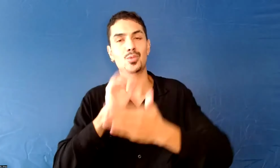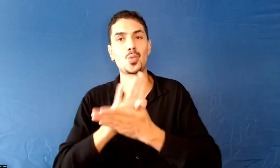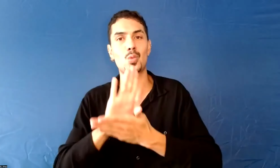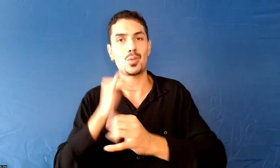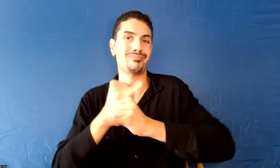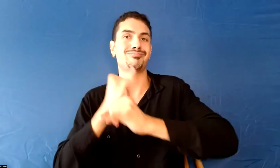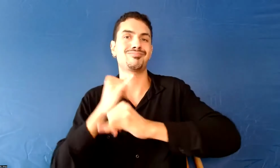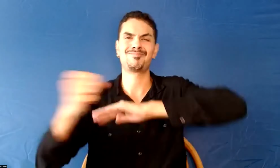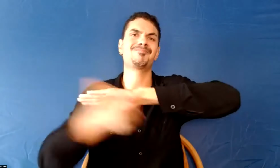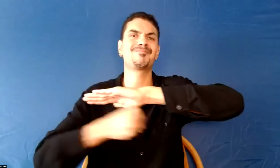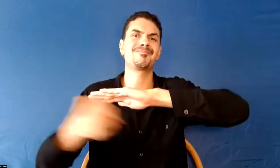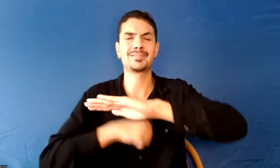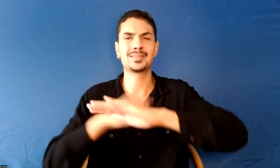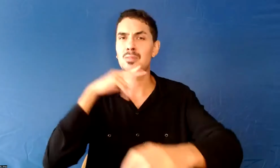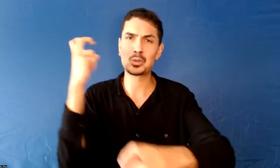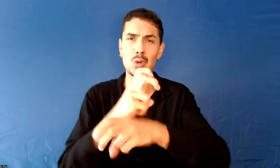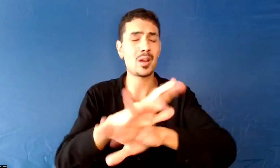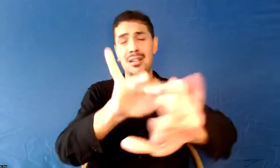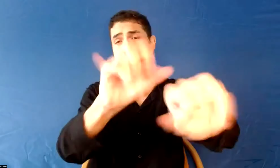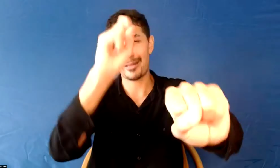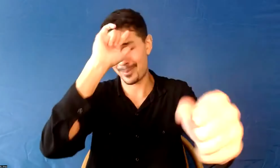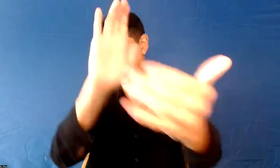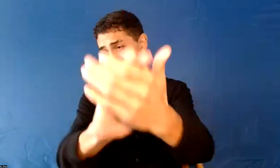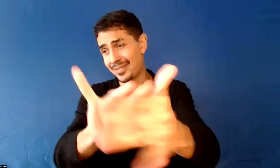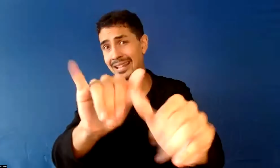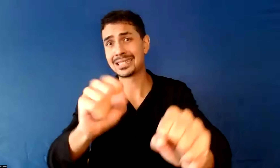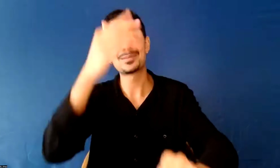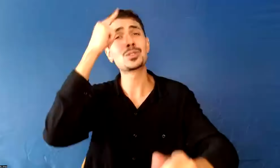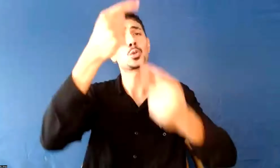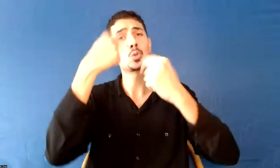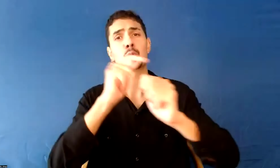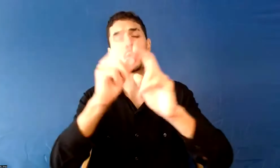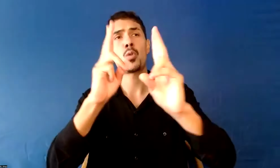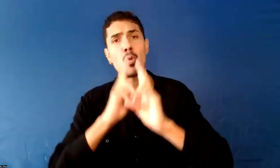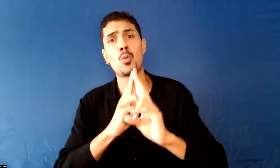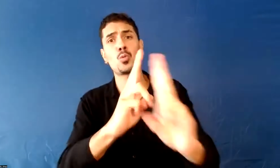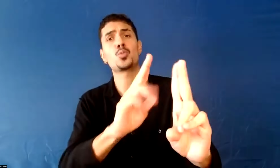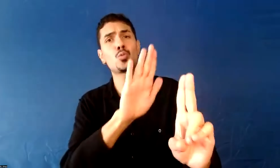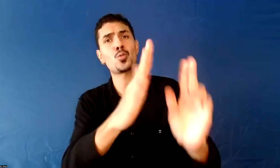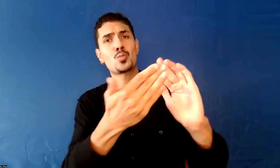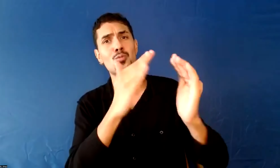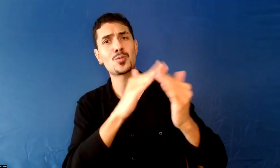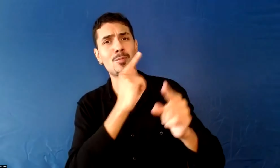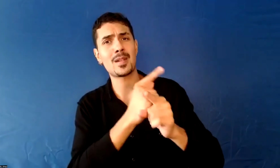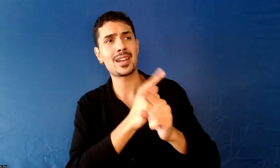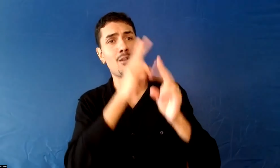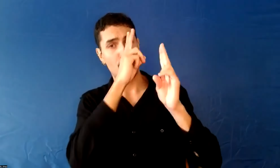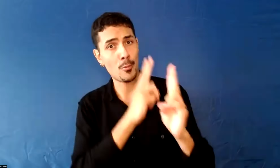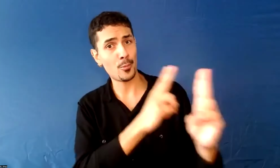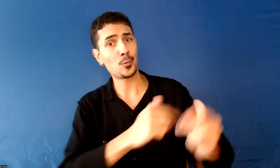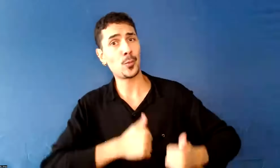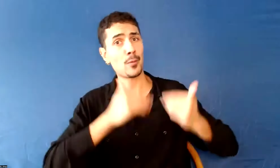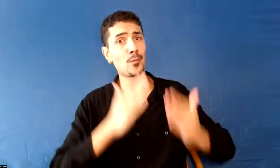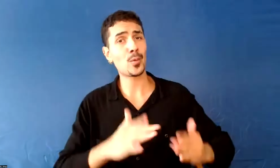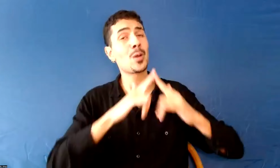really hard, oh my goodness, I believe you. Because you're trying to honor your community, right? And the survivor and the